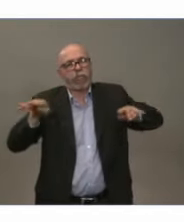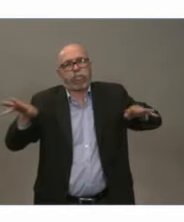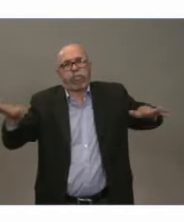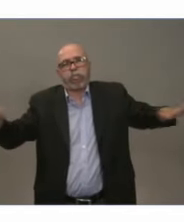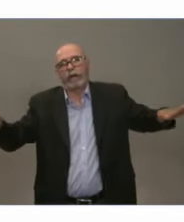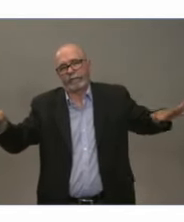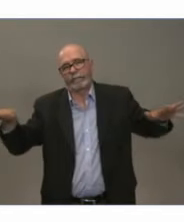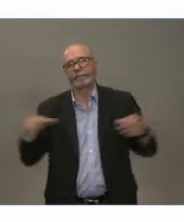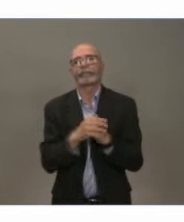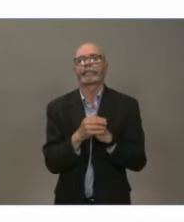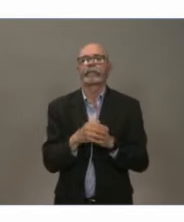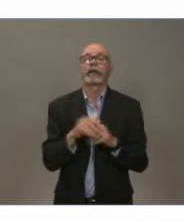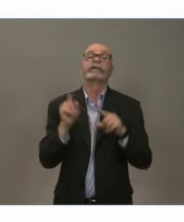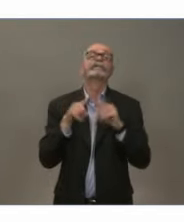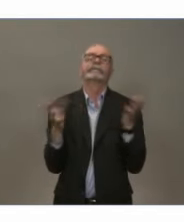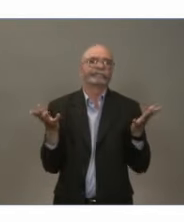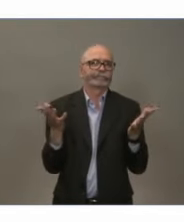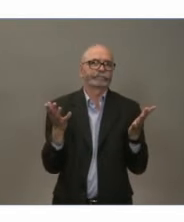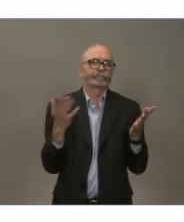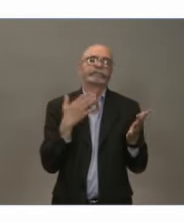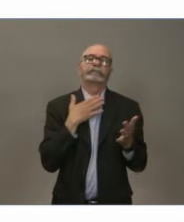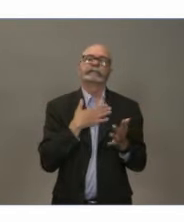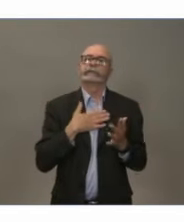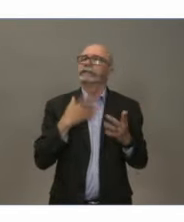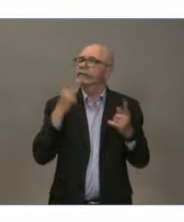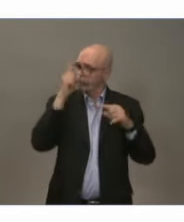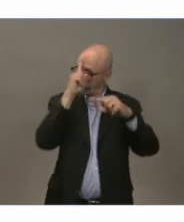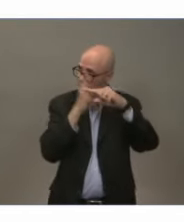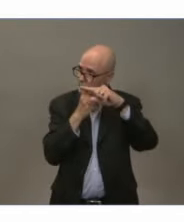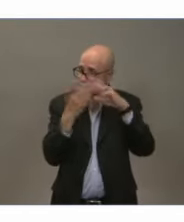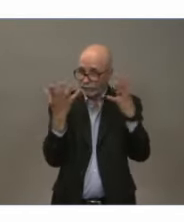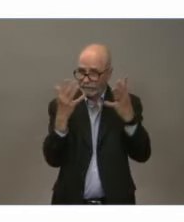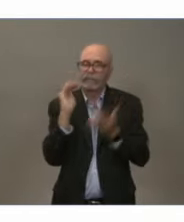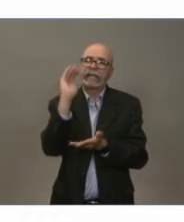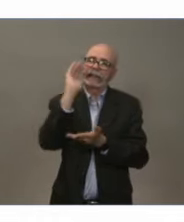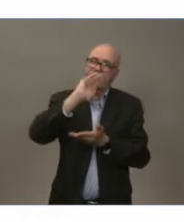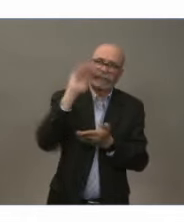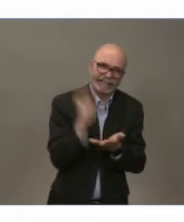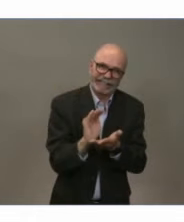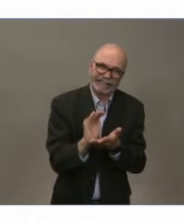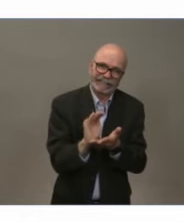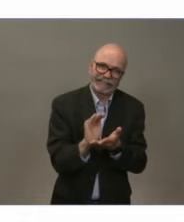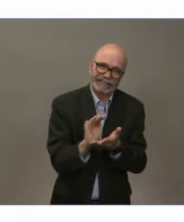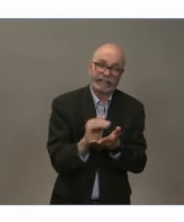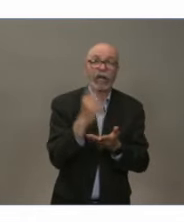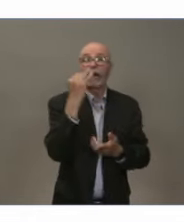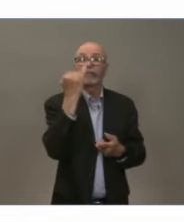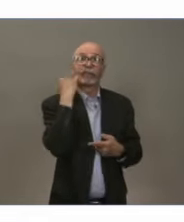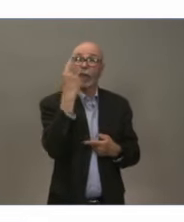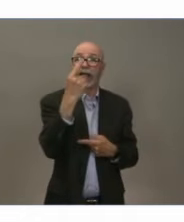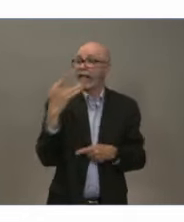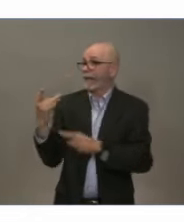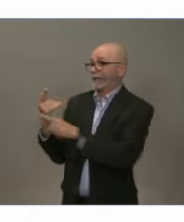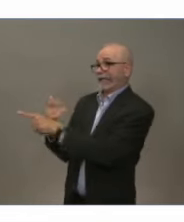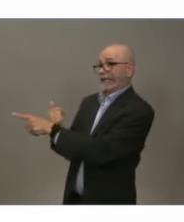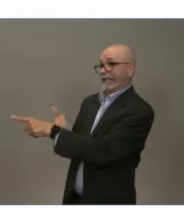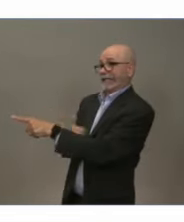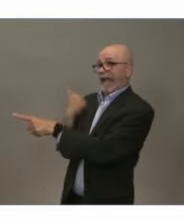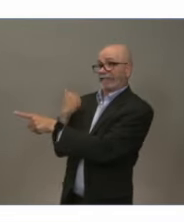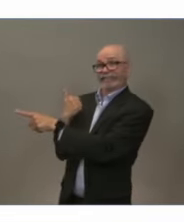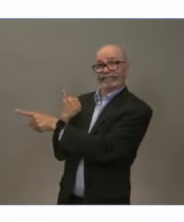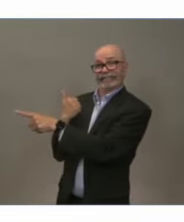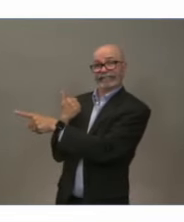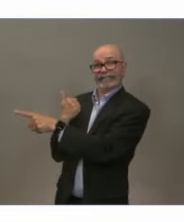is minimize the chance of somebody who lives in a community is necessary for them to work in a long-term care